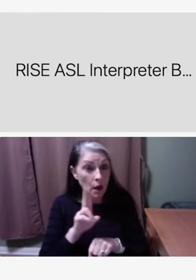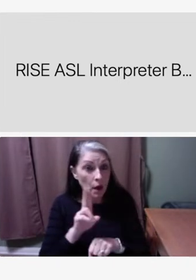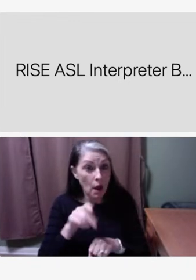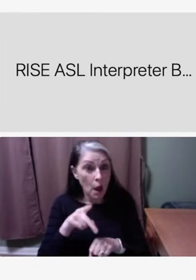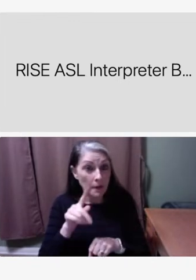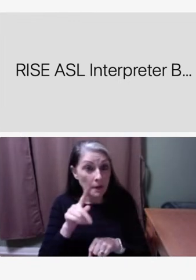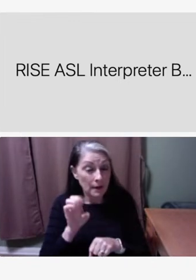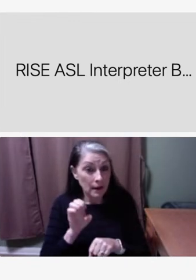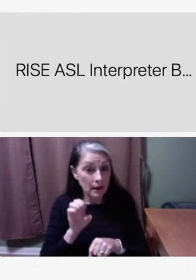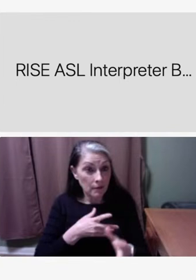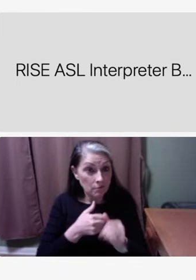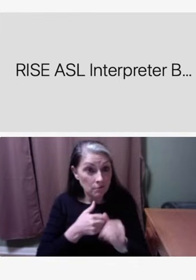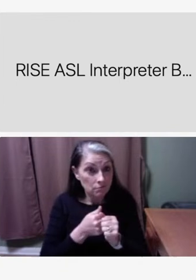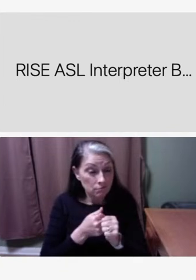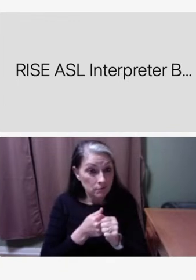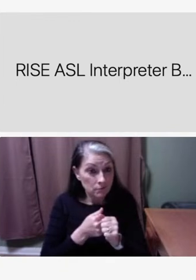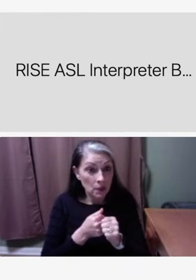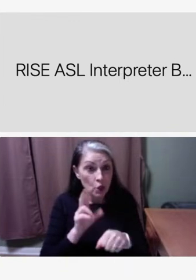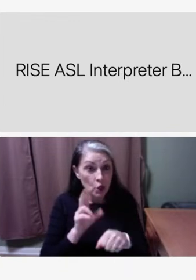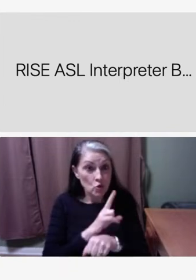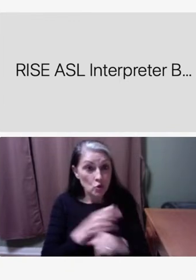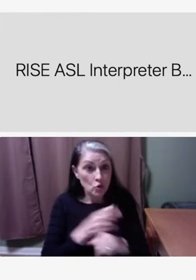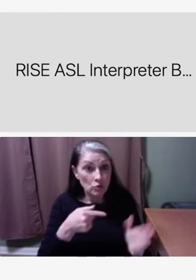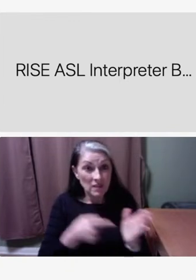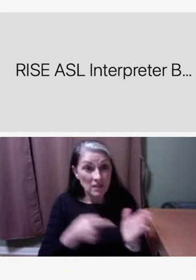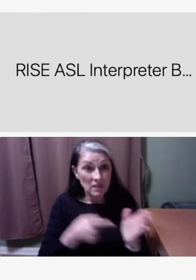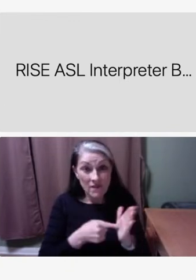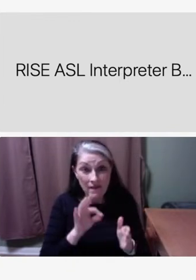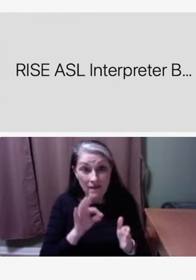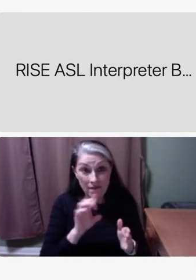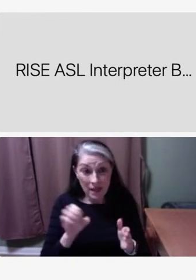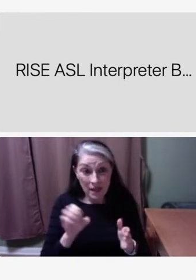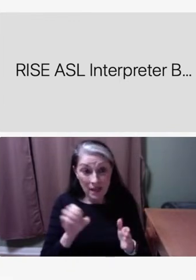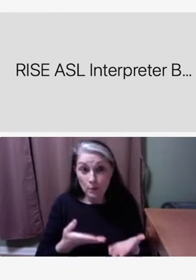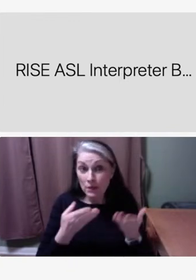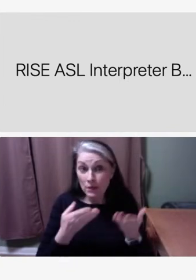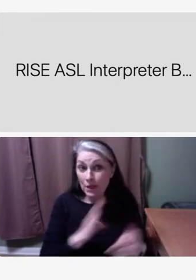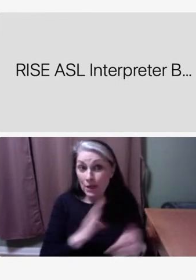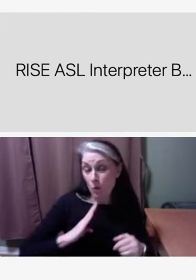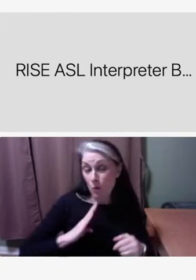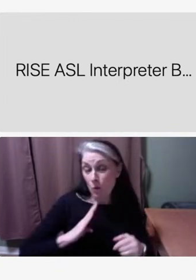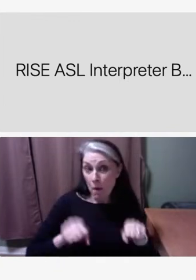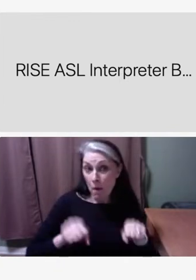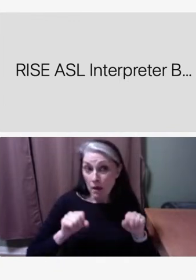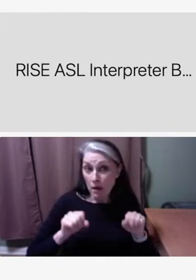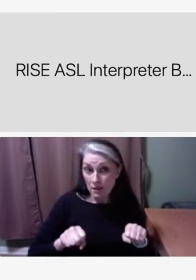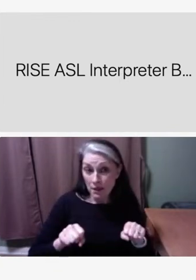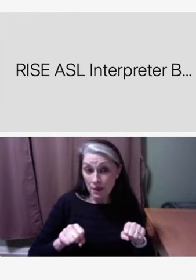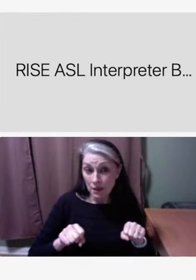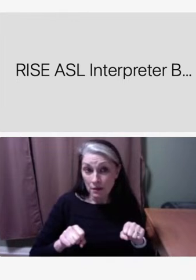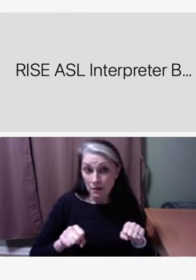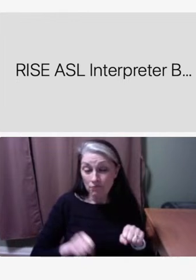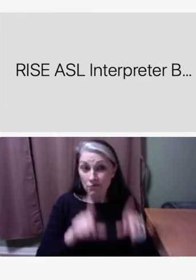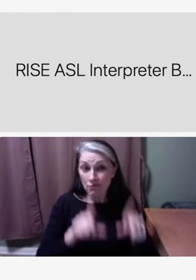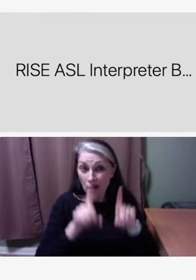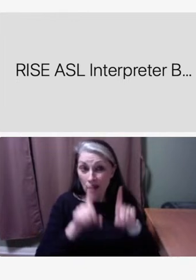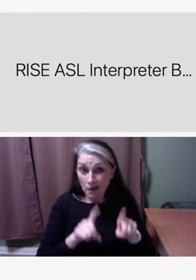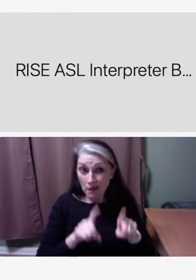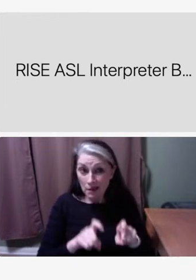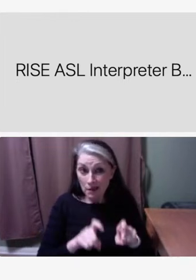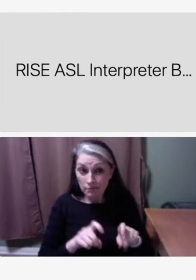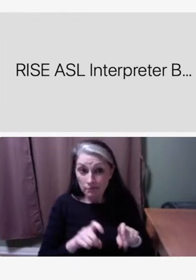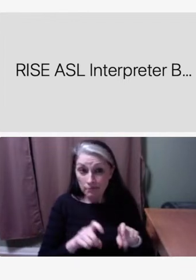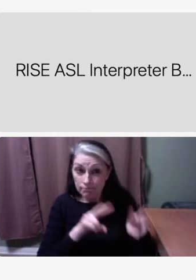we can present that to the board future about possibility of at least assessing, you know, some of the